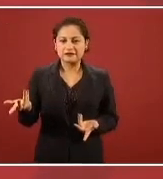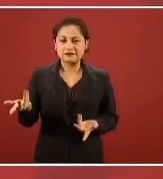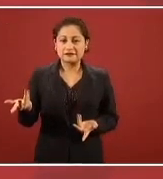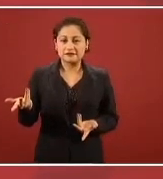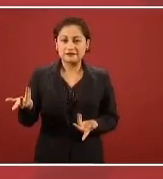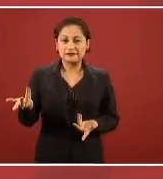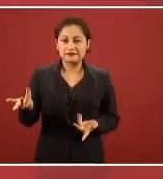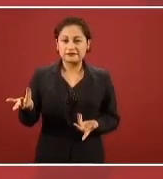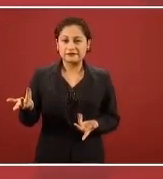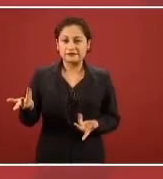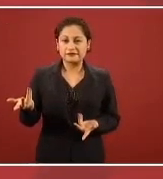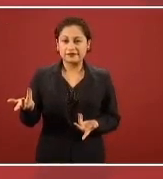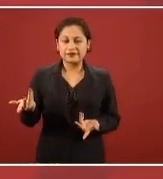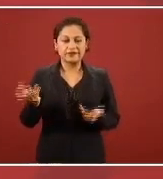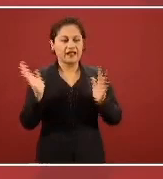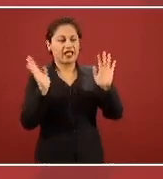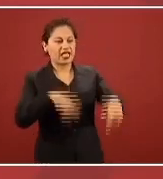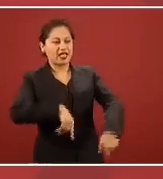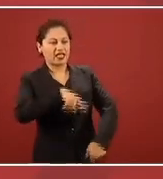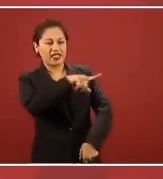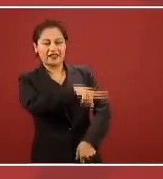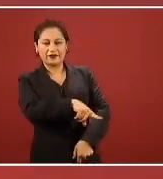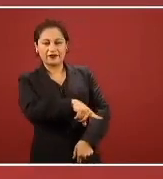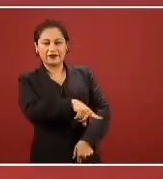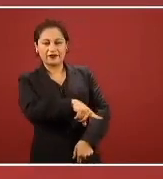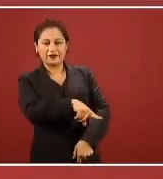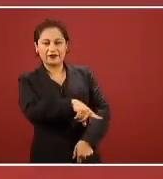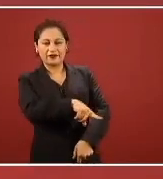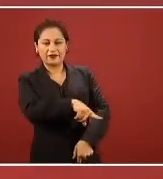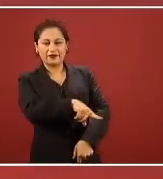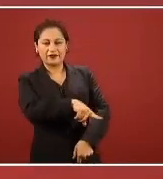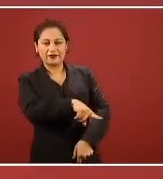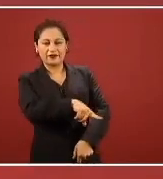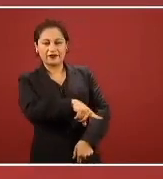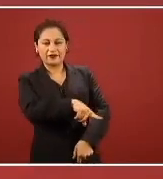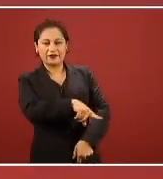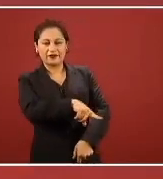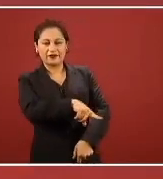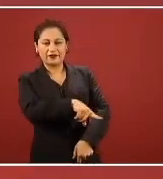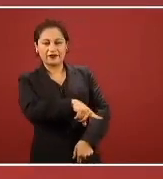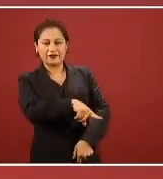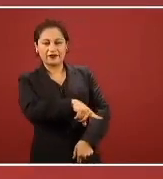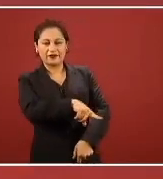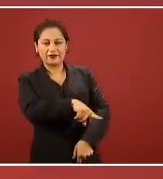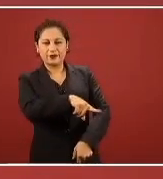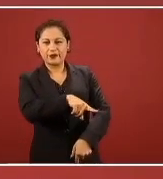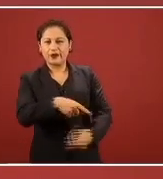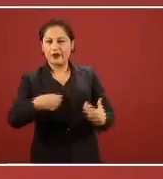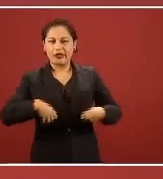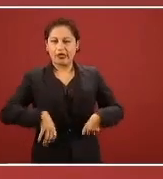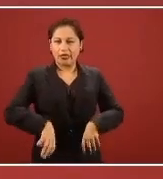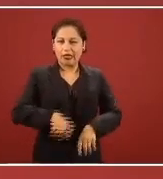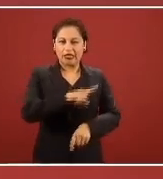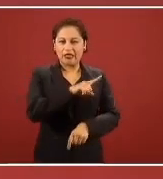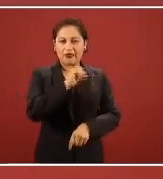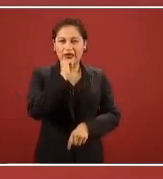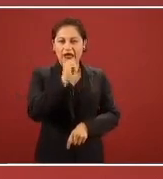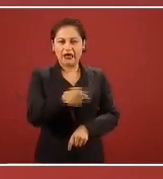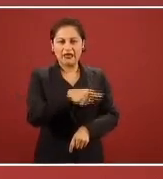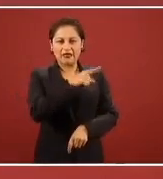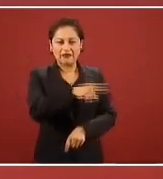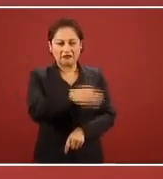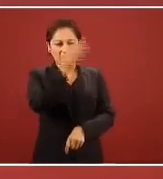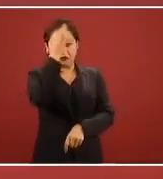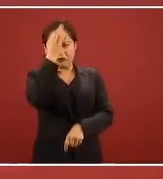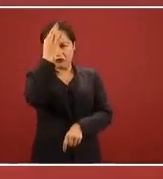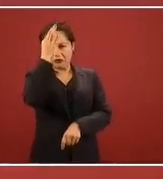Eres un tonto si no aprovechas. You'd be stupid if you didn't take advantage. Estudia, hijo,